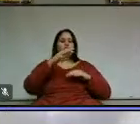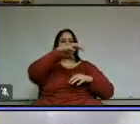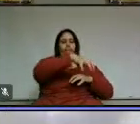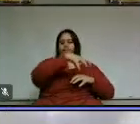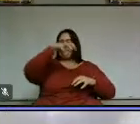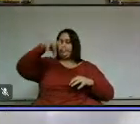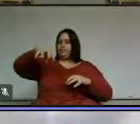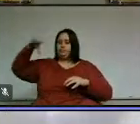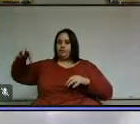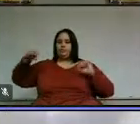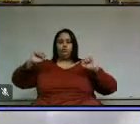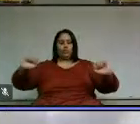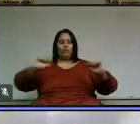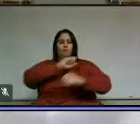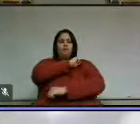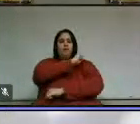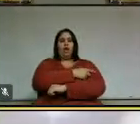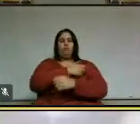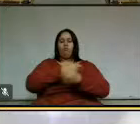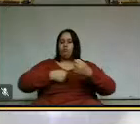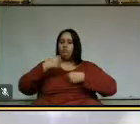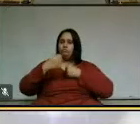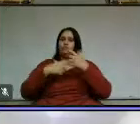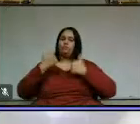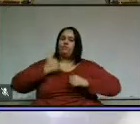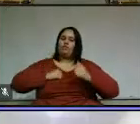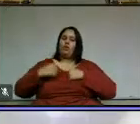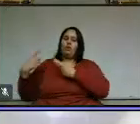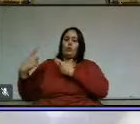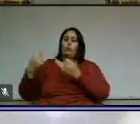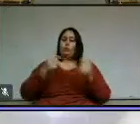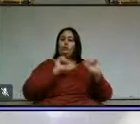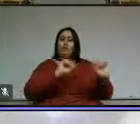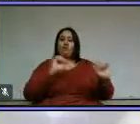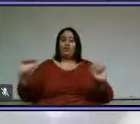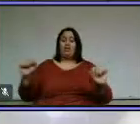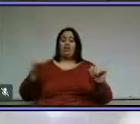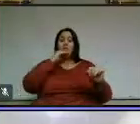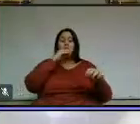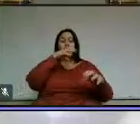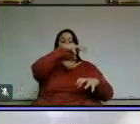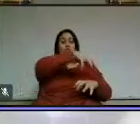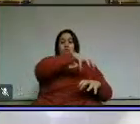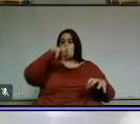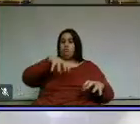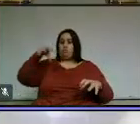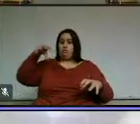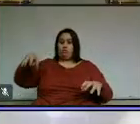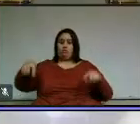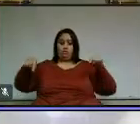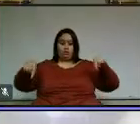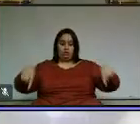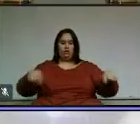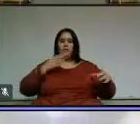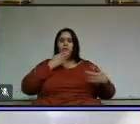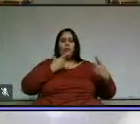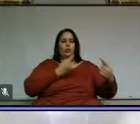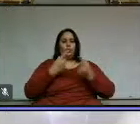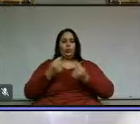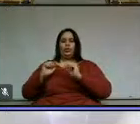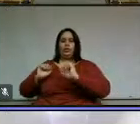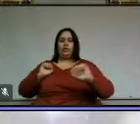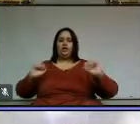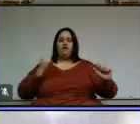exercise their powers and perform their functions. Spheres are enjoined to exercise their powers and perform their functions in a manner that does